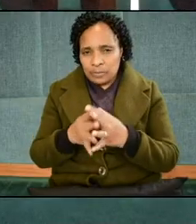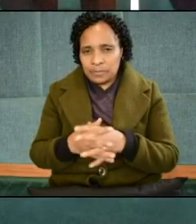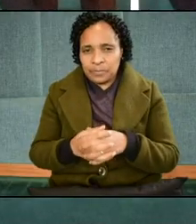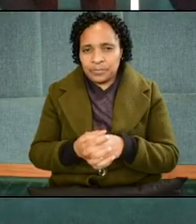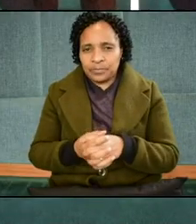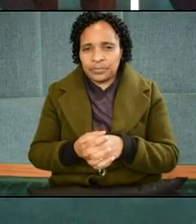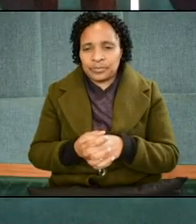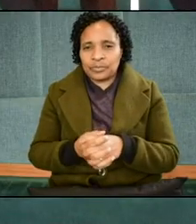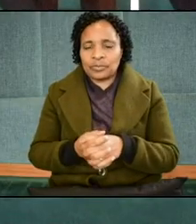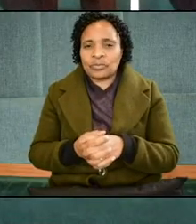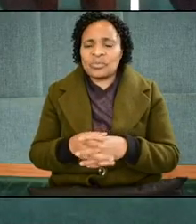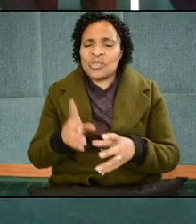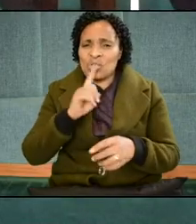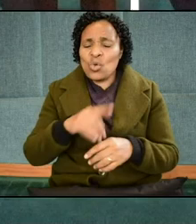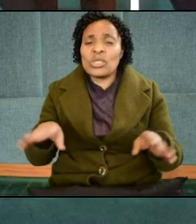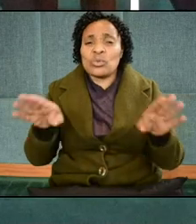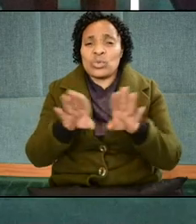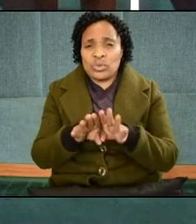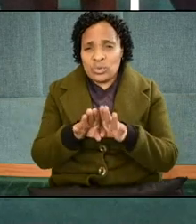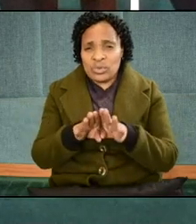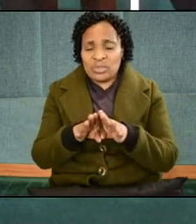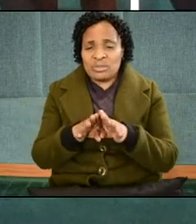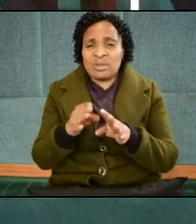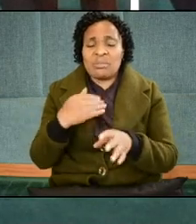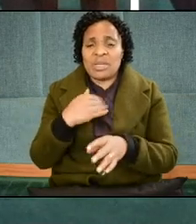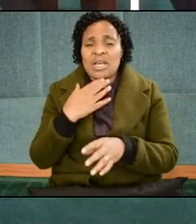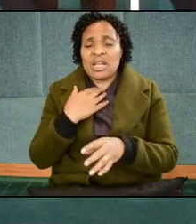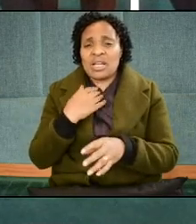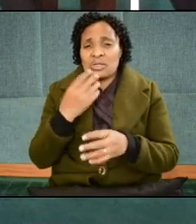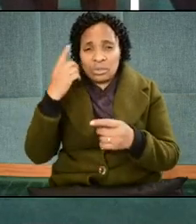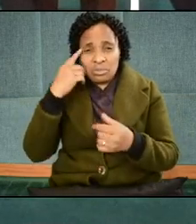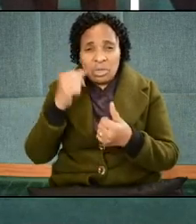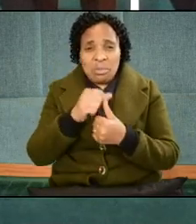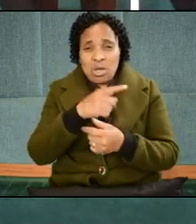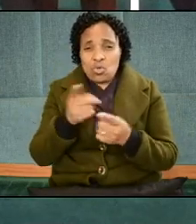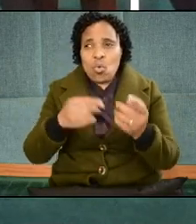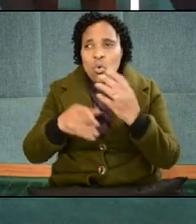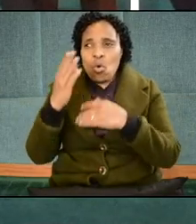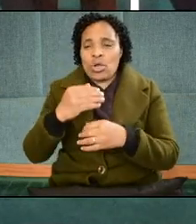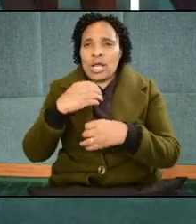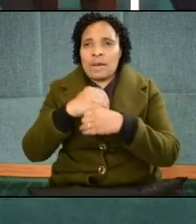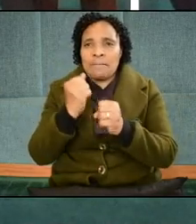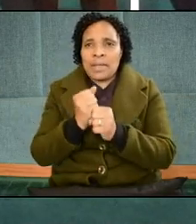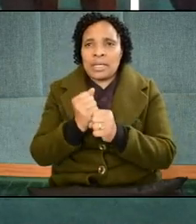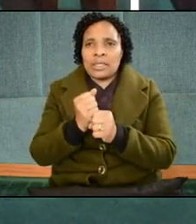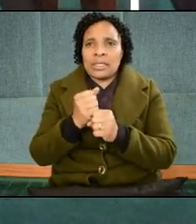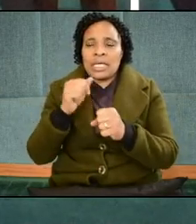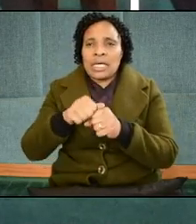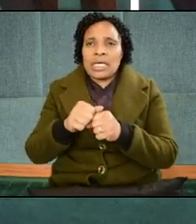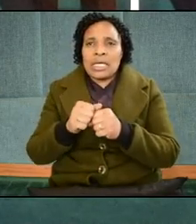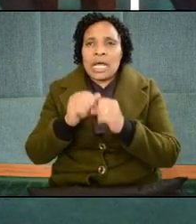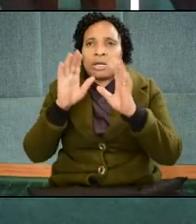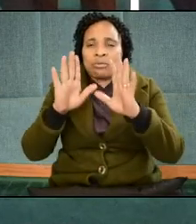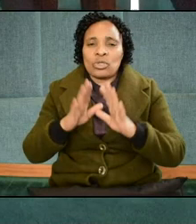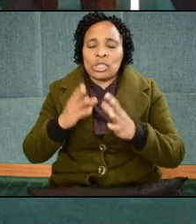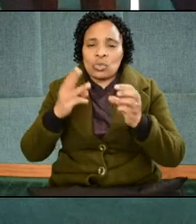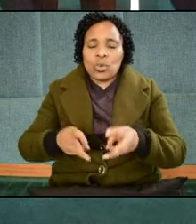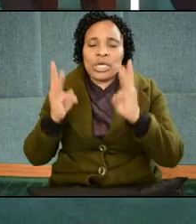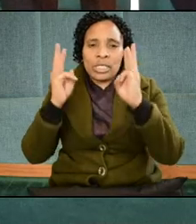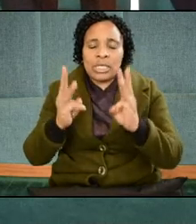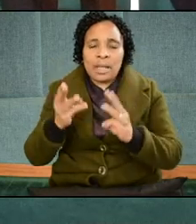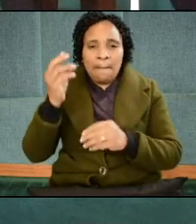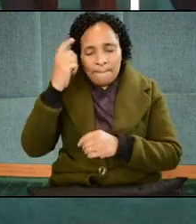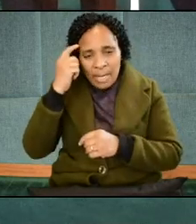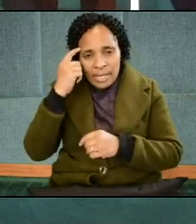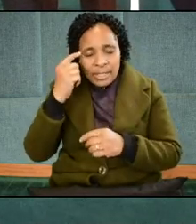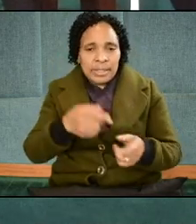finish. So as we close, I'd like to remind you that God has created us in a hierarchy. It's the mind,